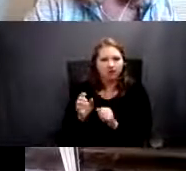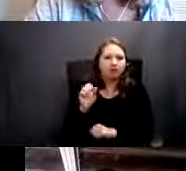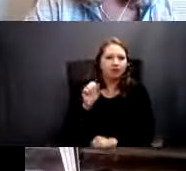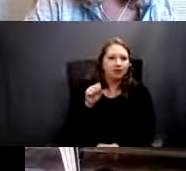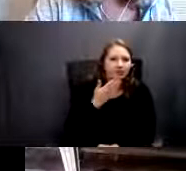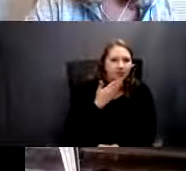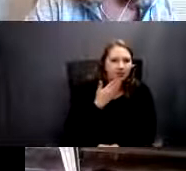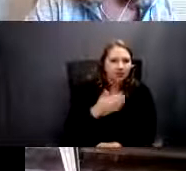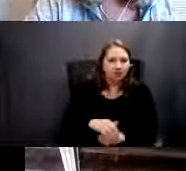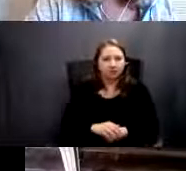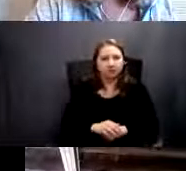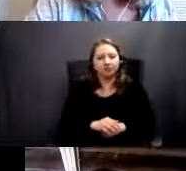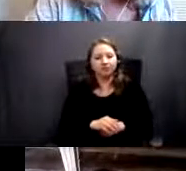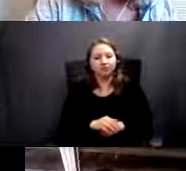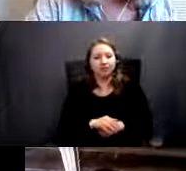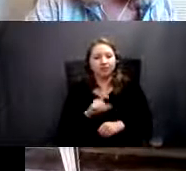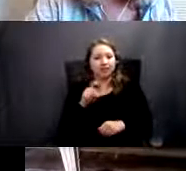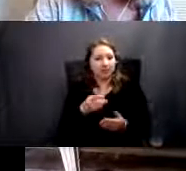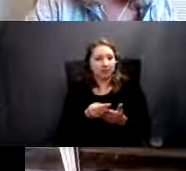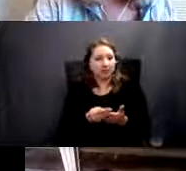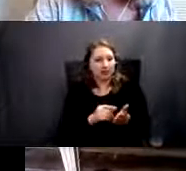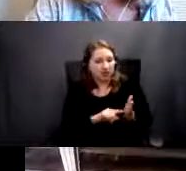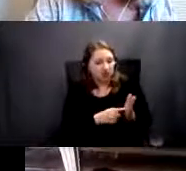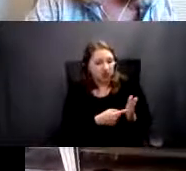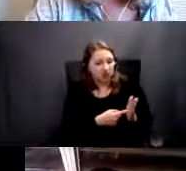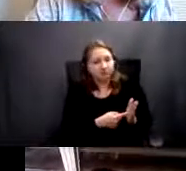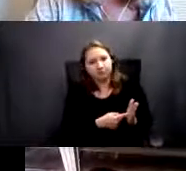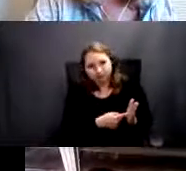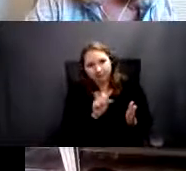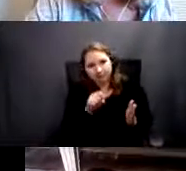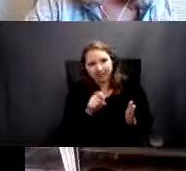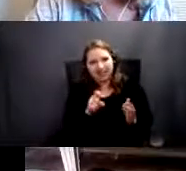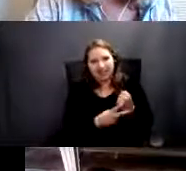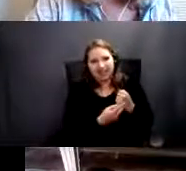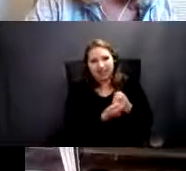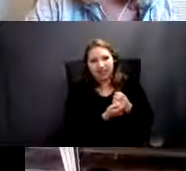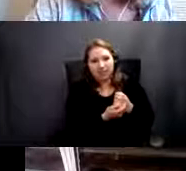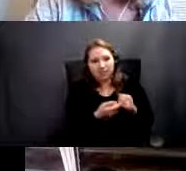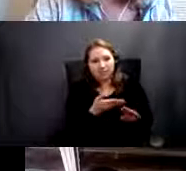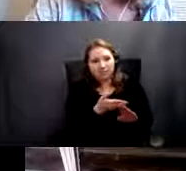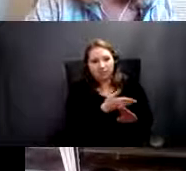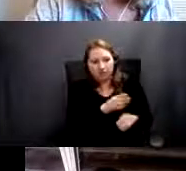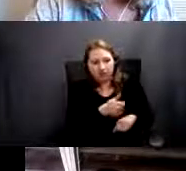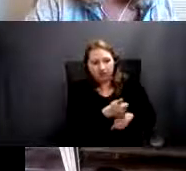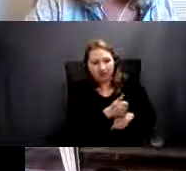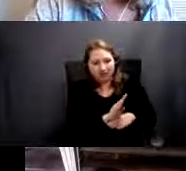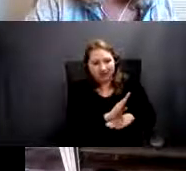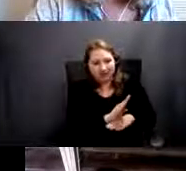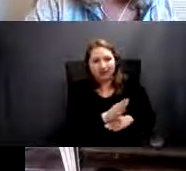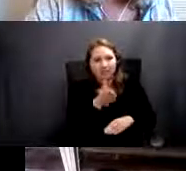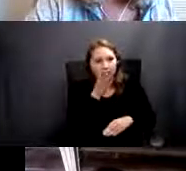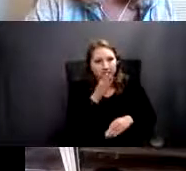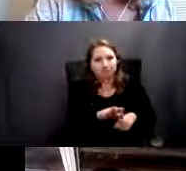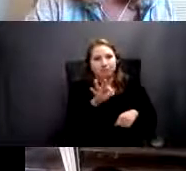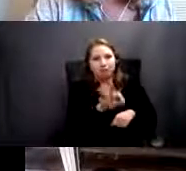Do you need to have some money to get started? Well, you need a little bit because there's going to be some upfront costs. And so knowing that ahead of time and knowing what that amount